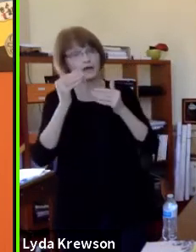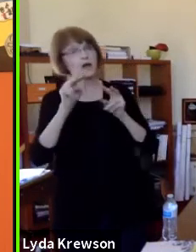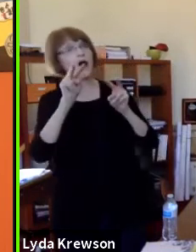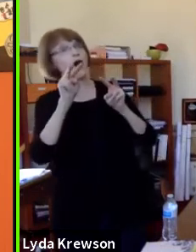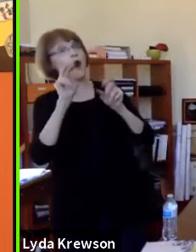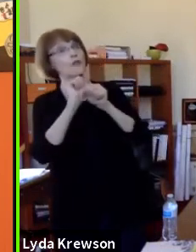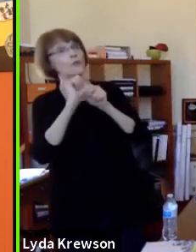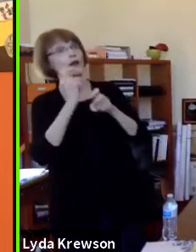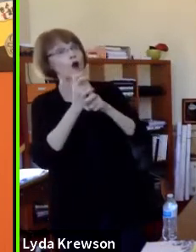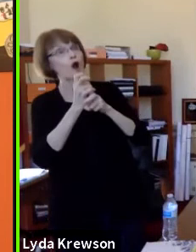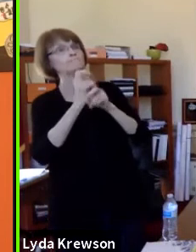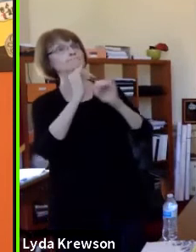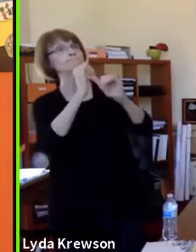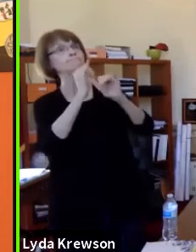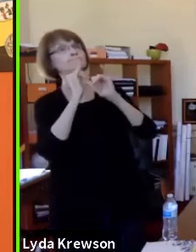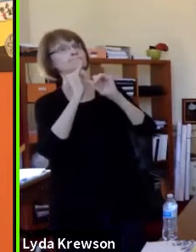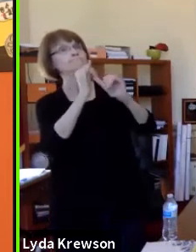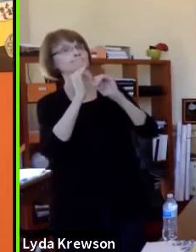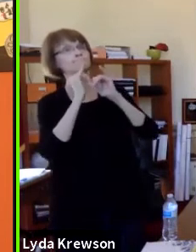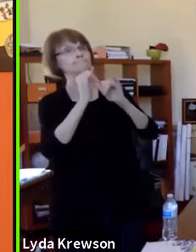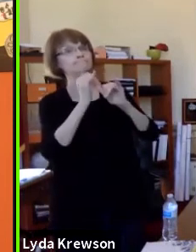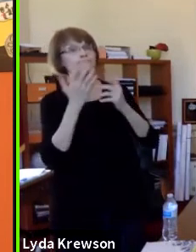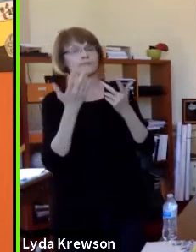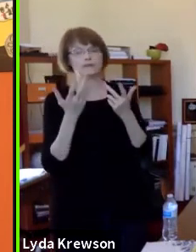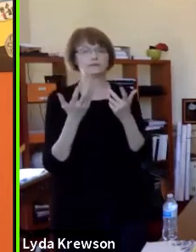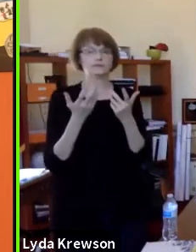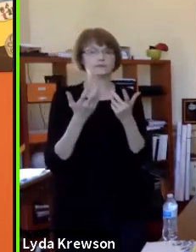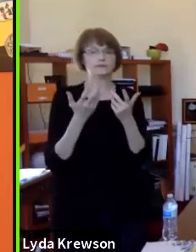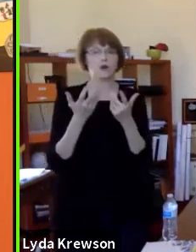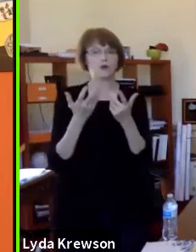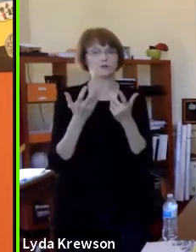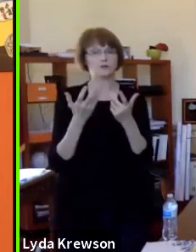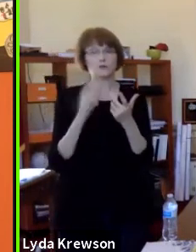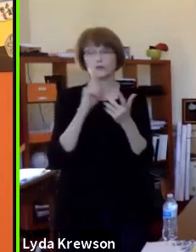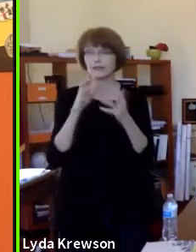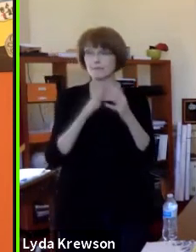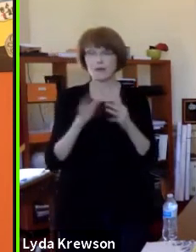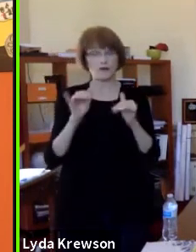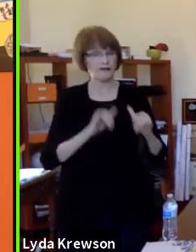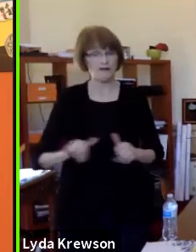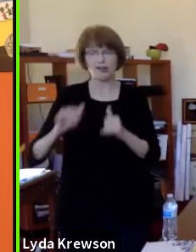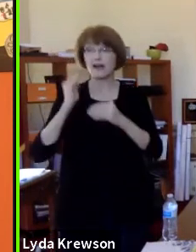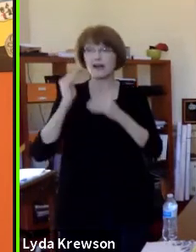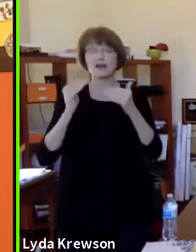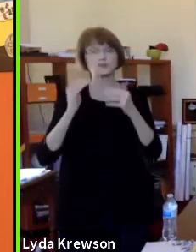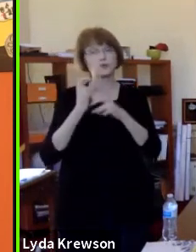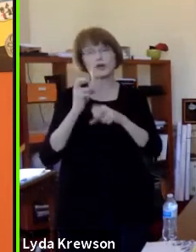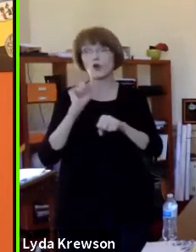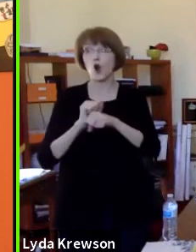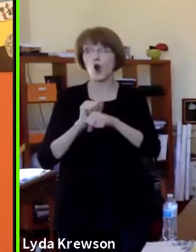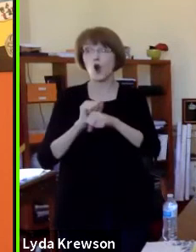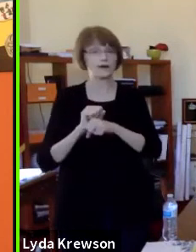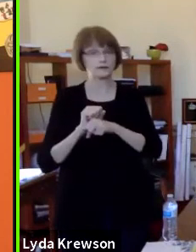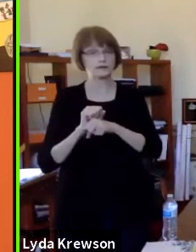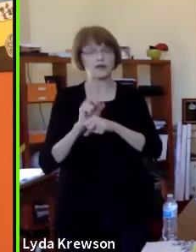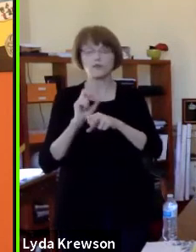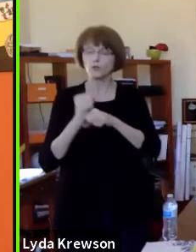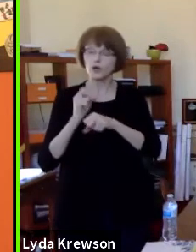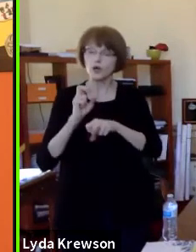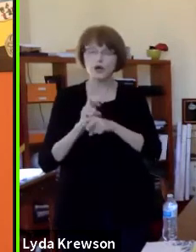hard on this. And the adults in your life and the adults in this country are, they're on it. They're on